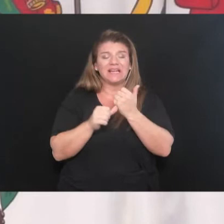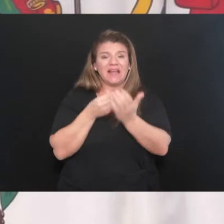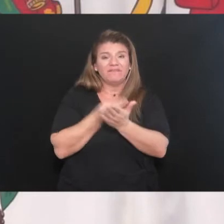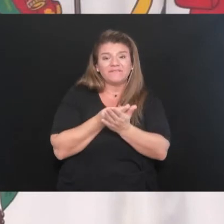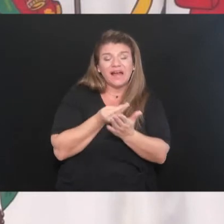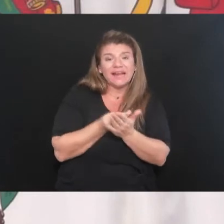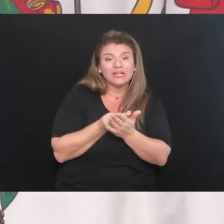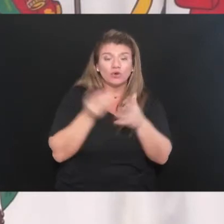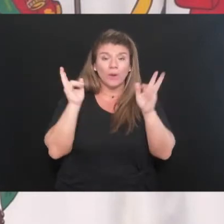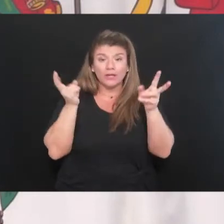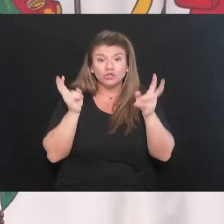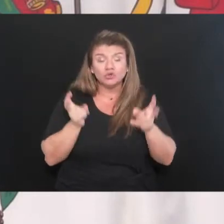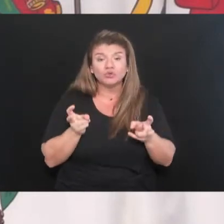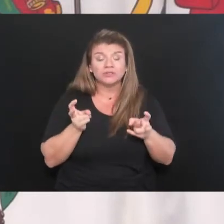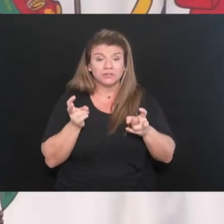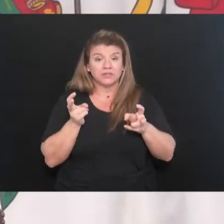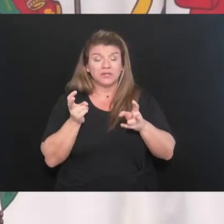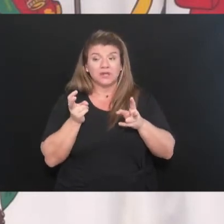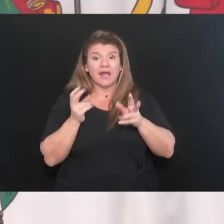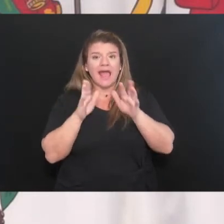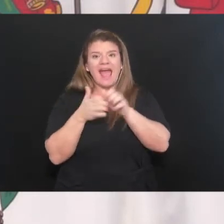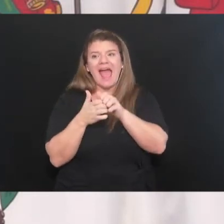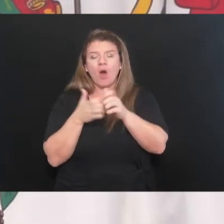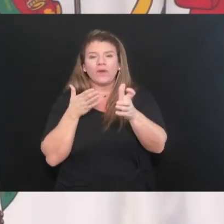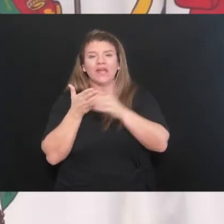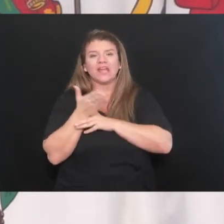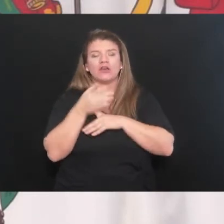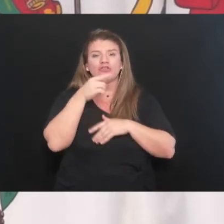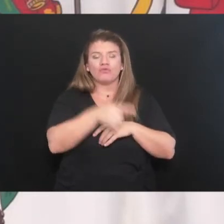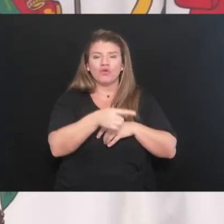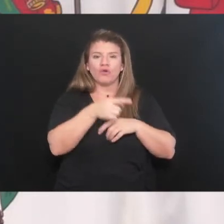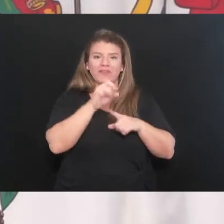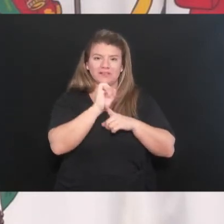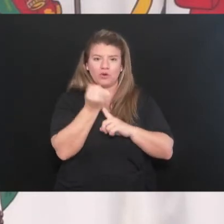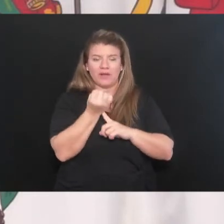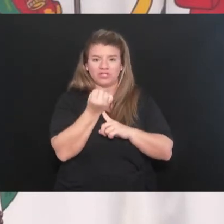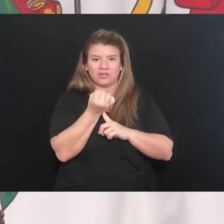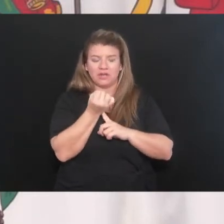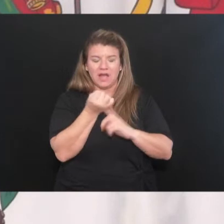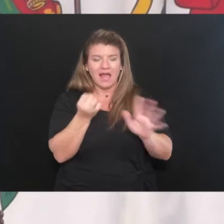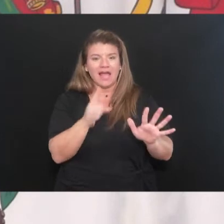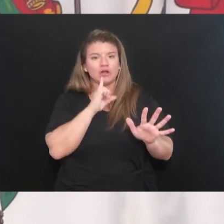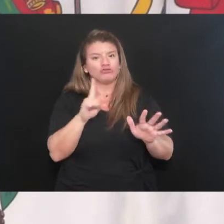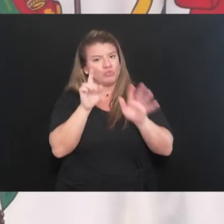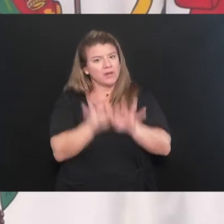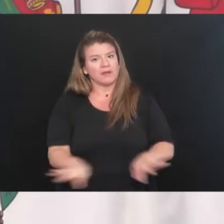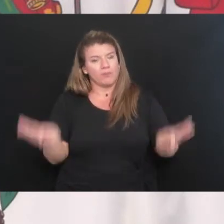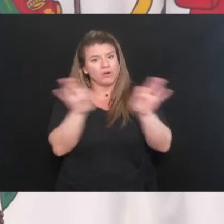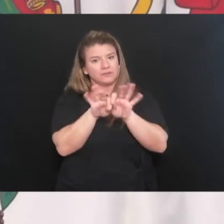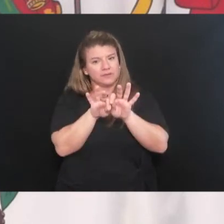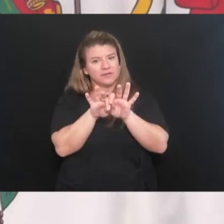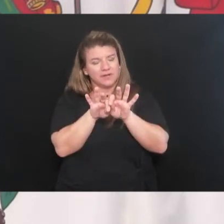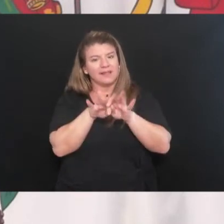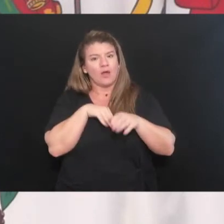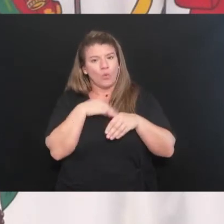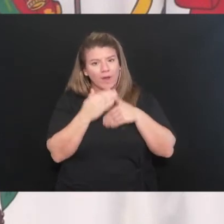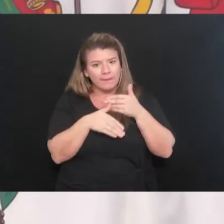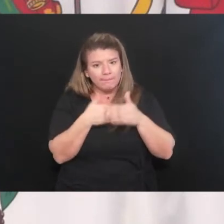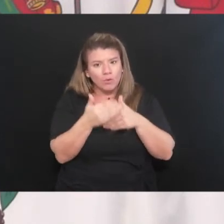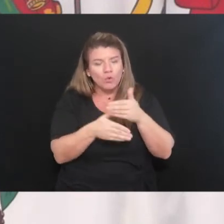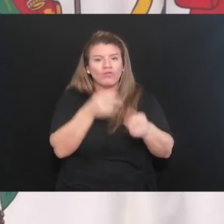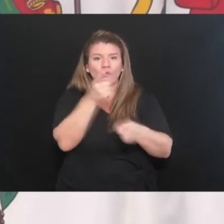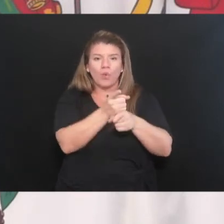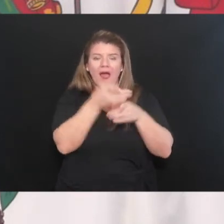financial issues, and how we can get you through this window. It is really critical that we move right